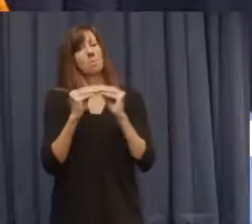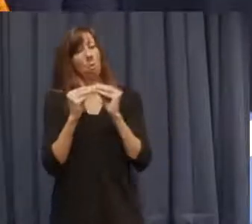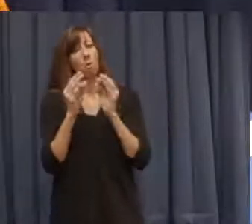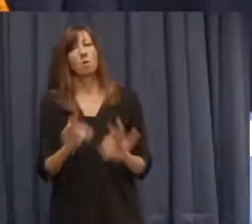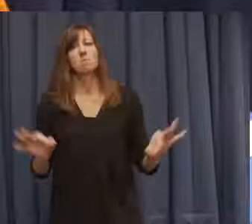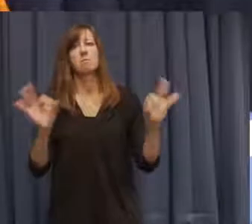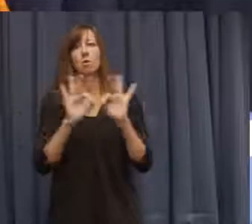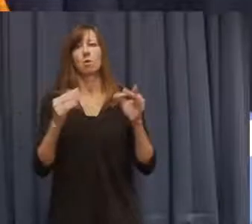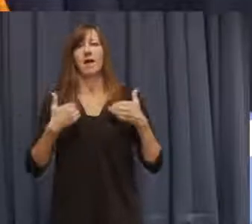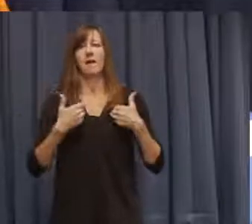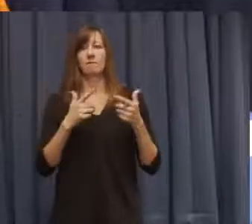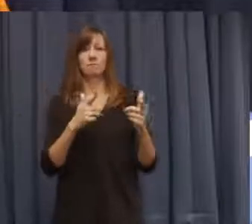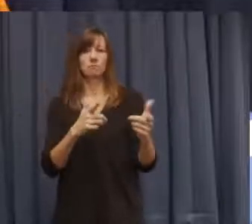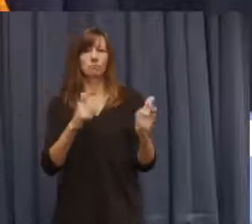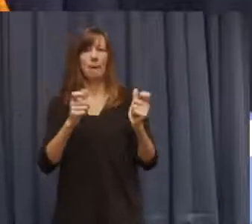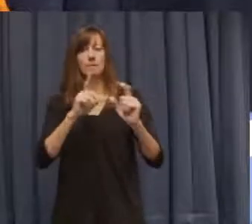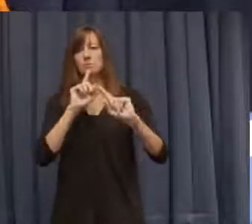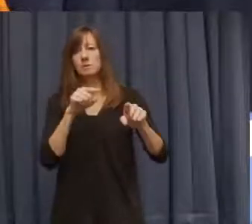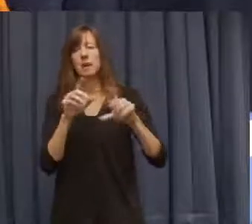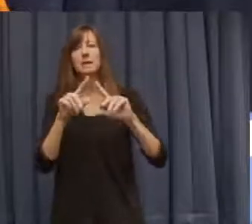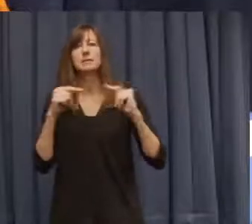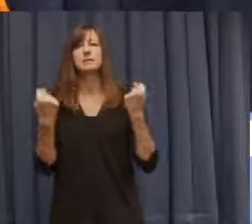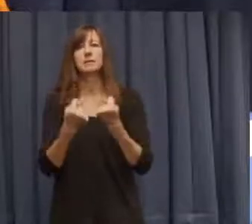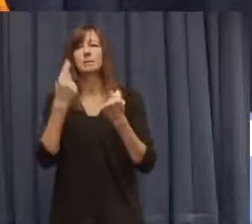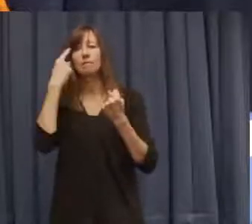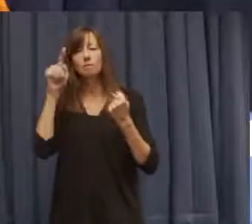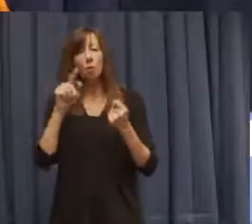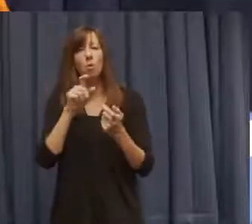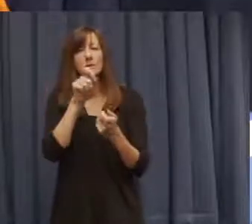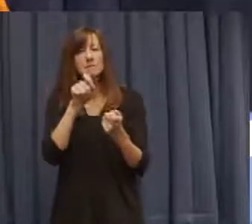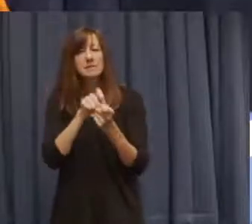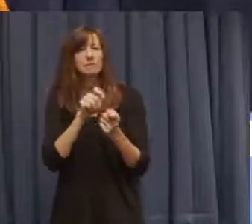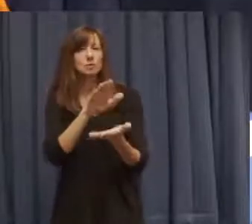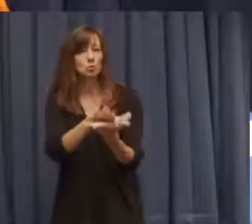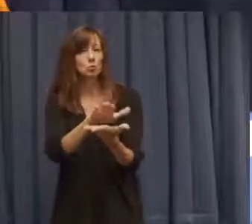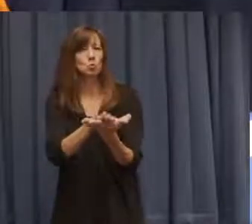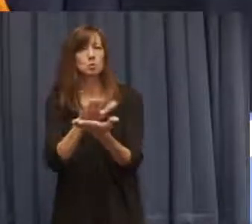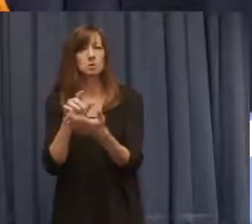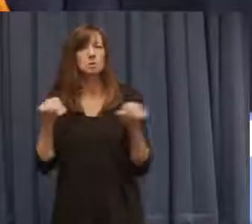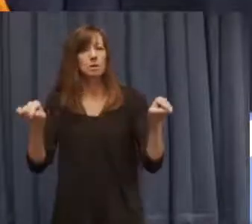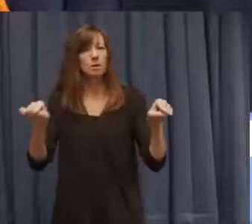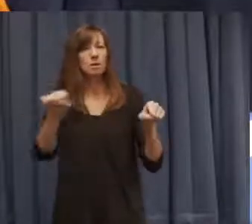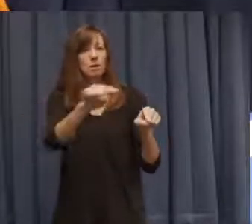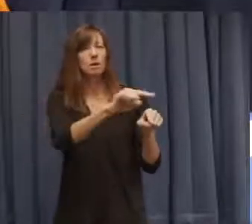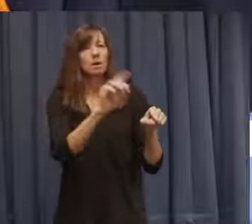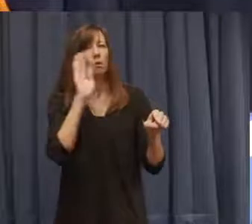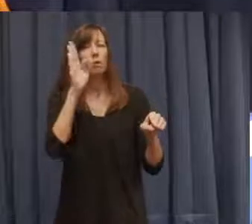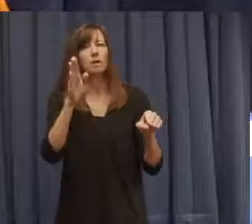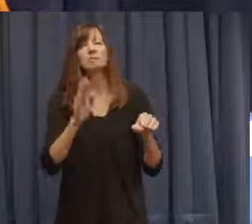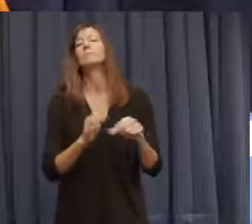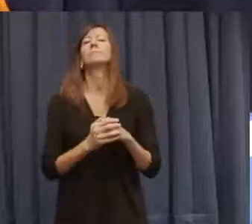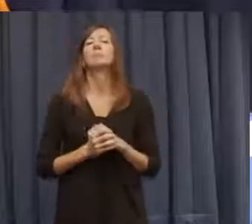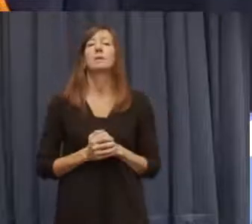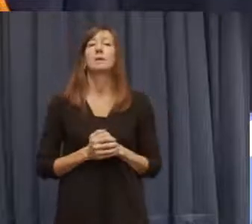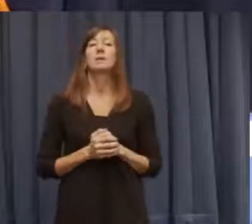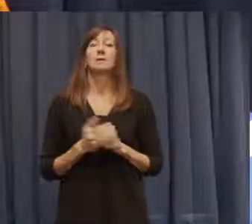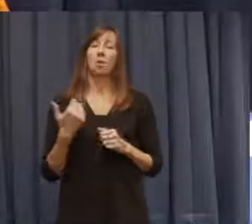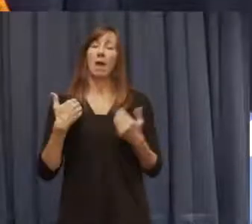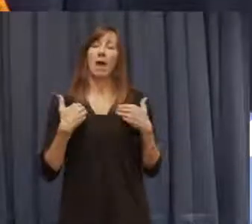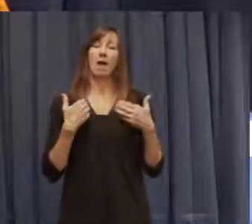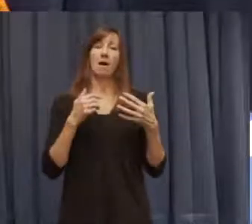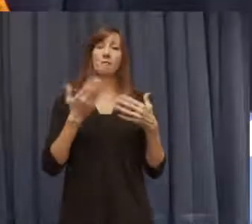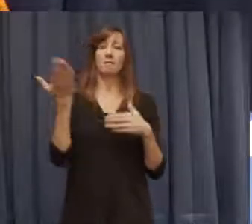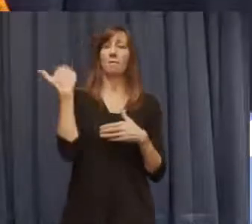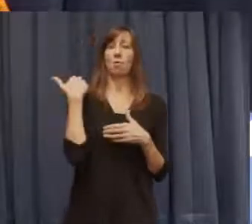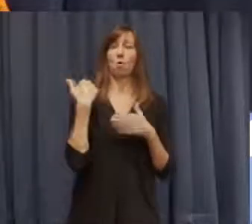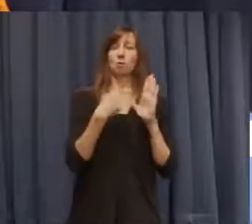takeaway for everyone is that we've taken those principles of the 5 components of rapid response, but